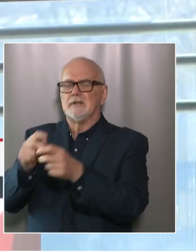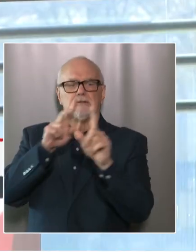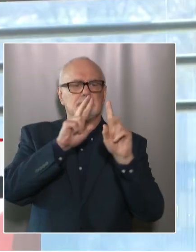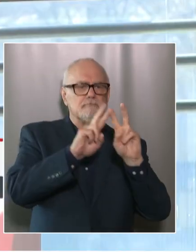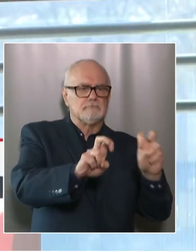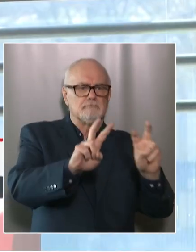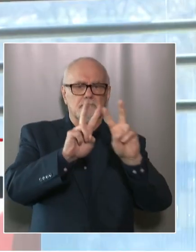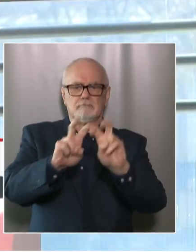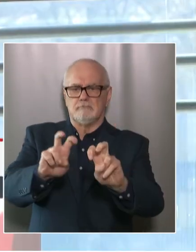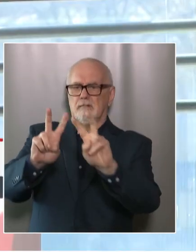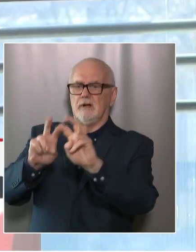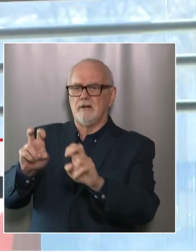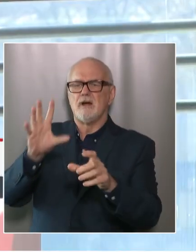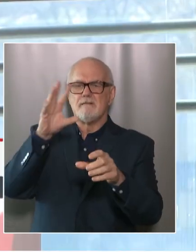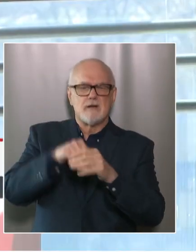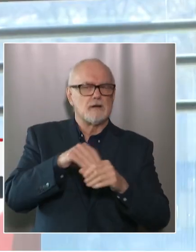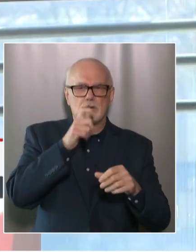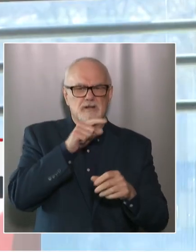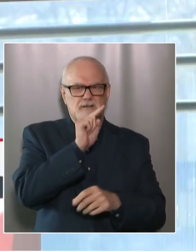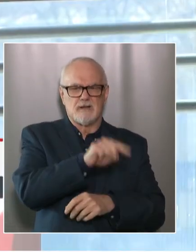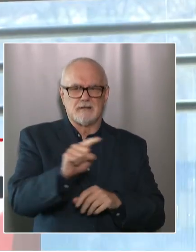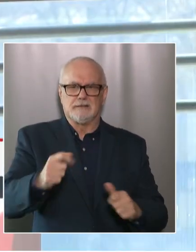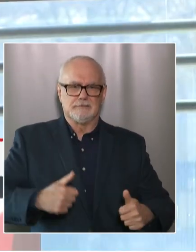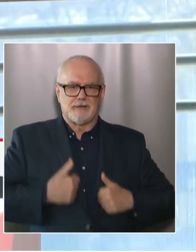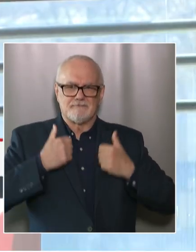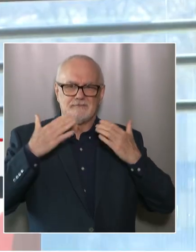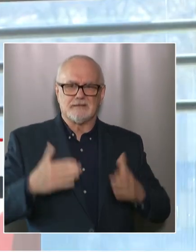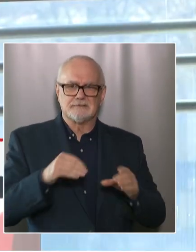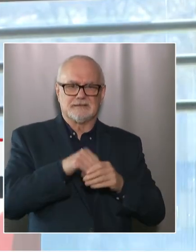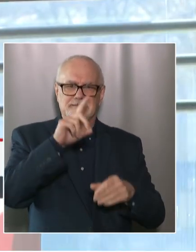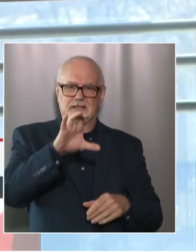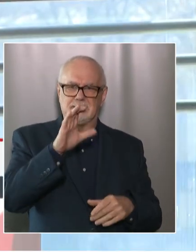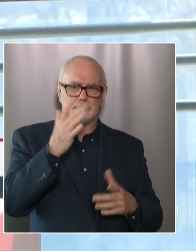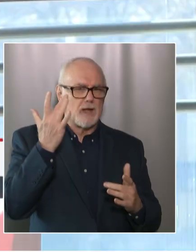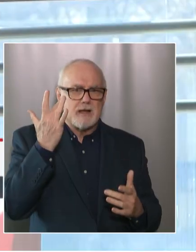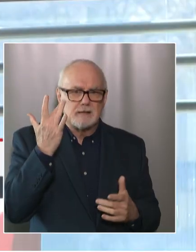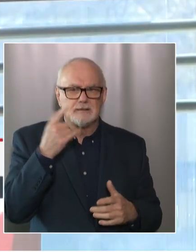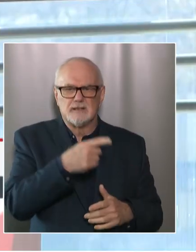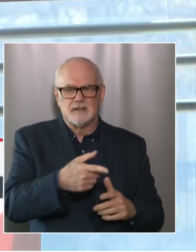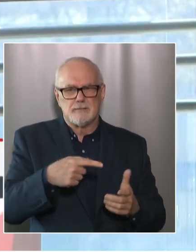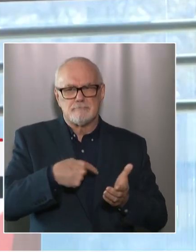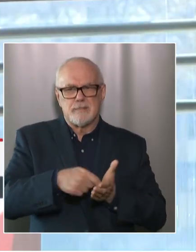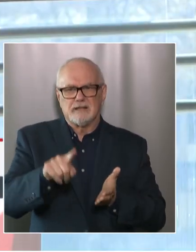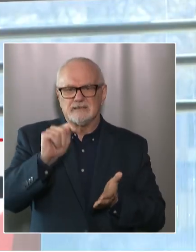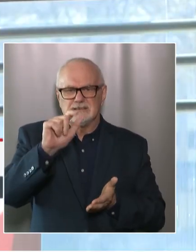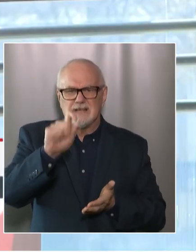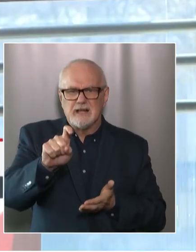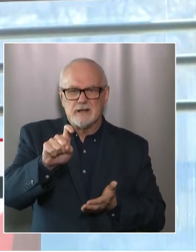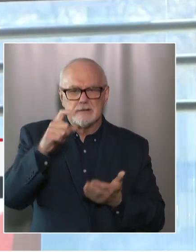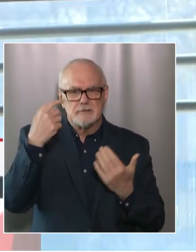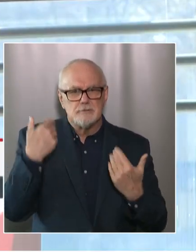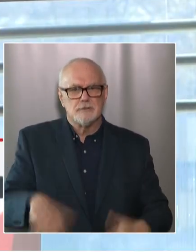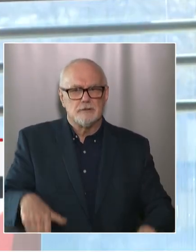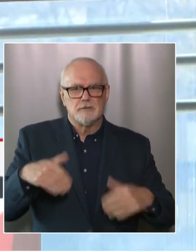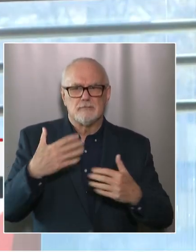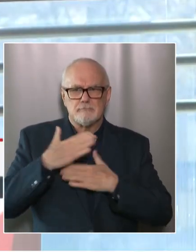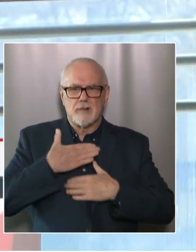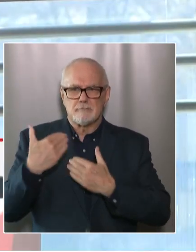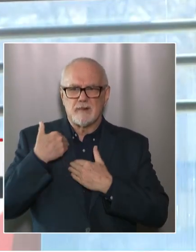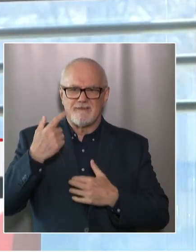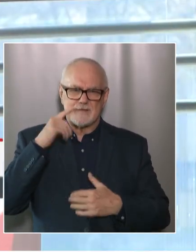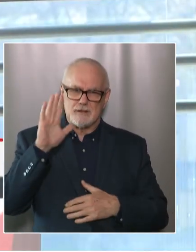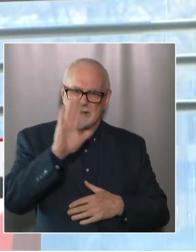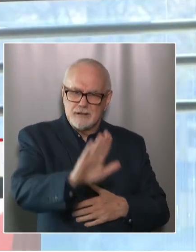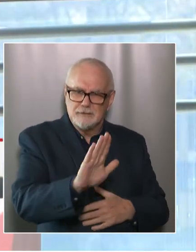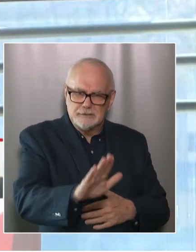of the District of Columbia. And so always being able to tell them